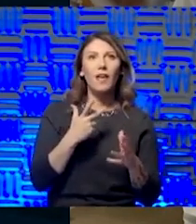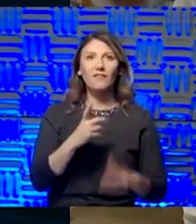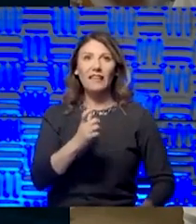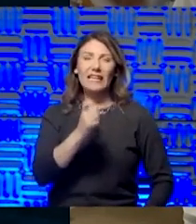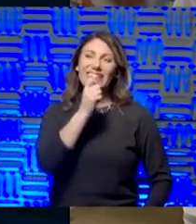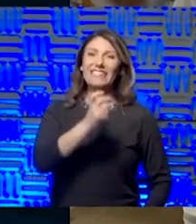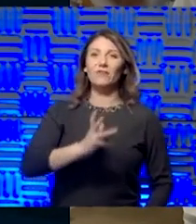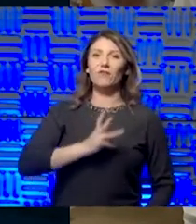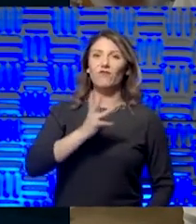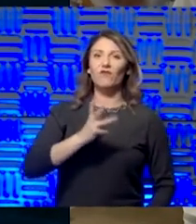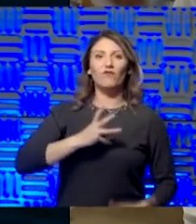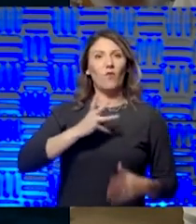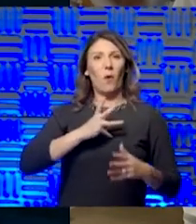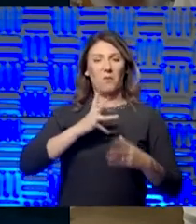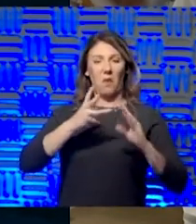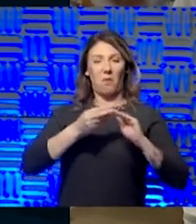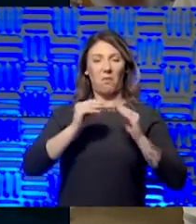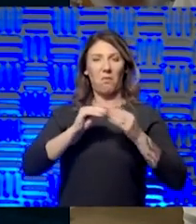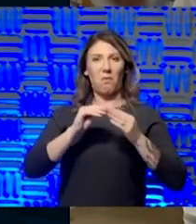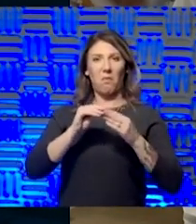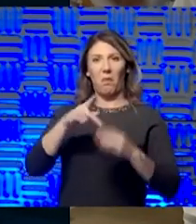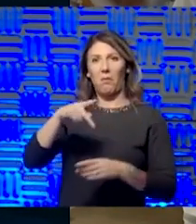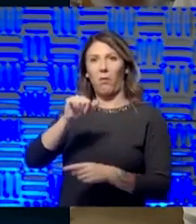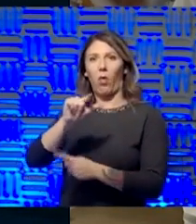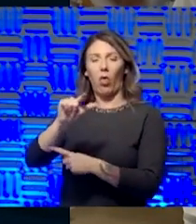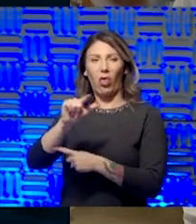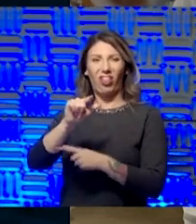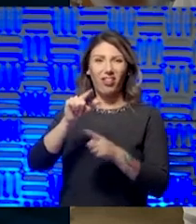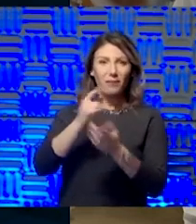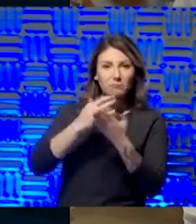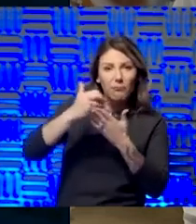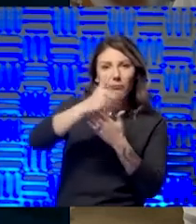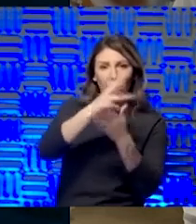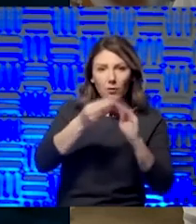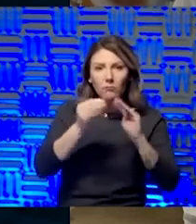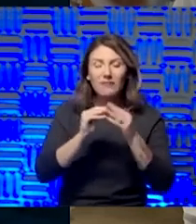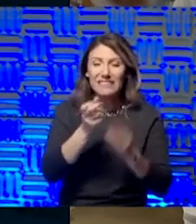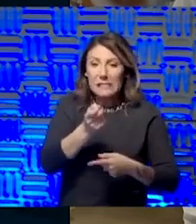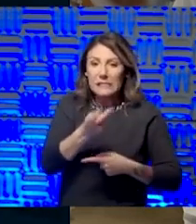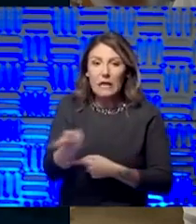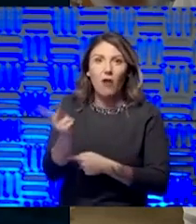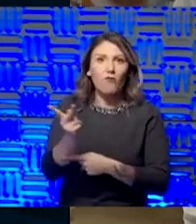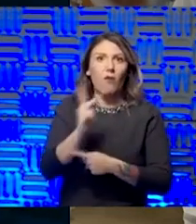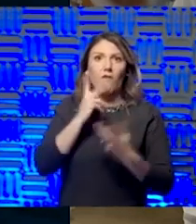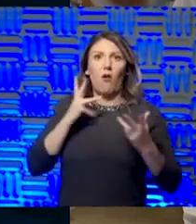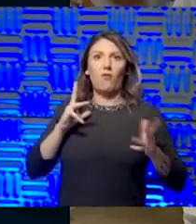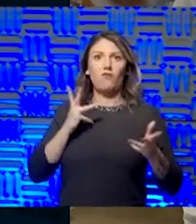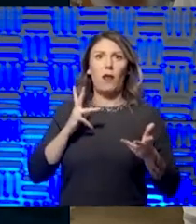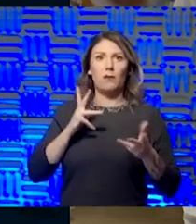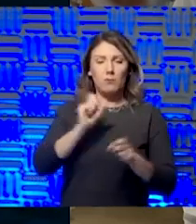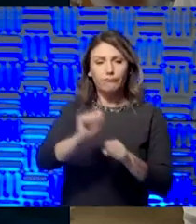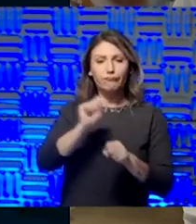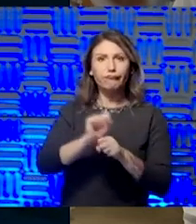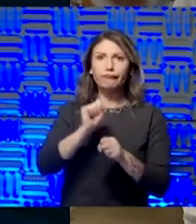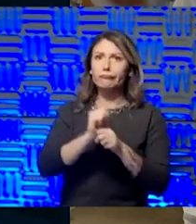poll of the doctors I worked with there. Several of, you know, already been there 2, 3, 4 weeks. And I said, you know, is